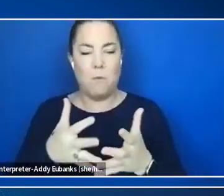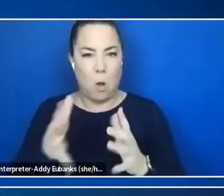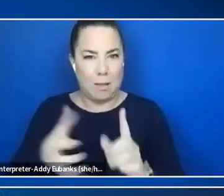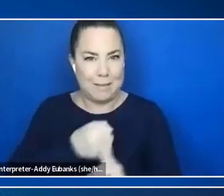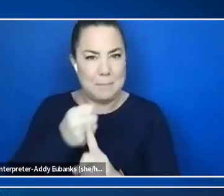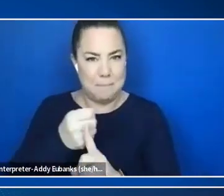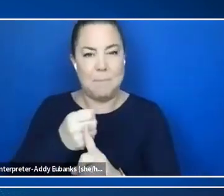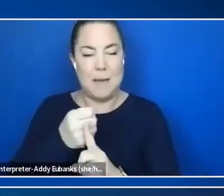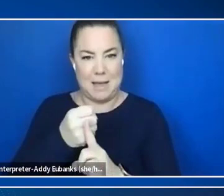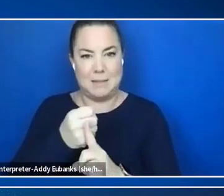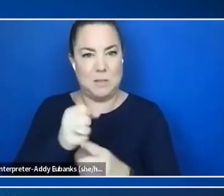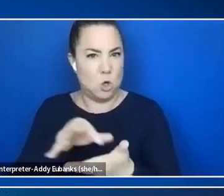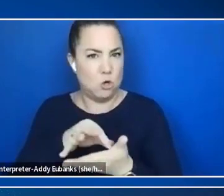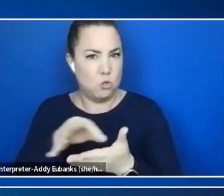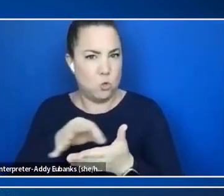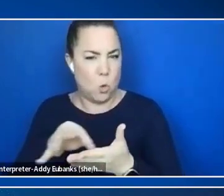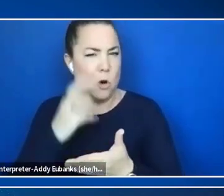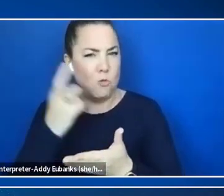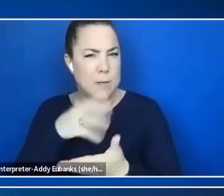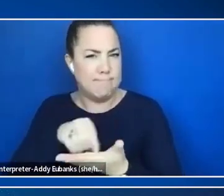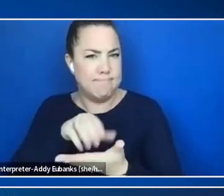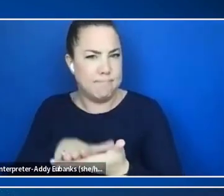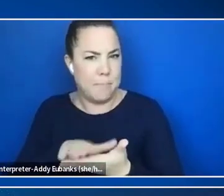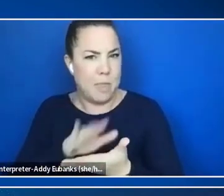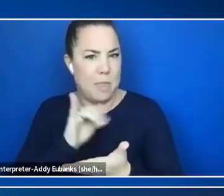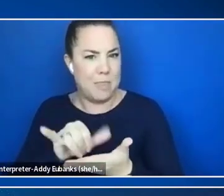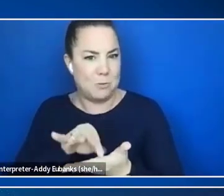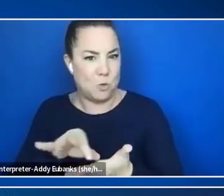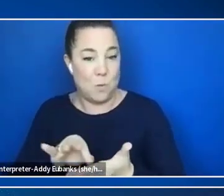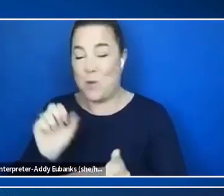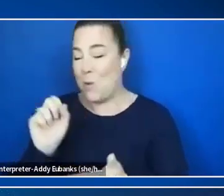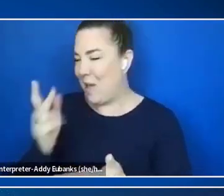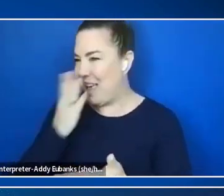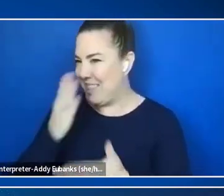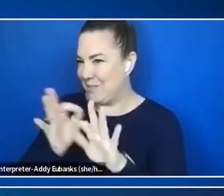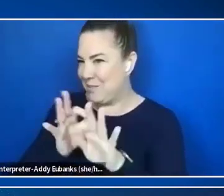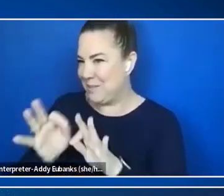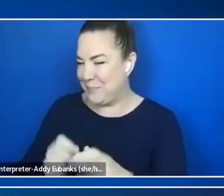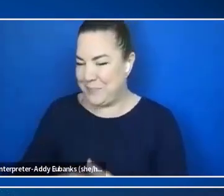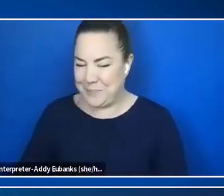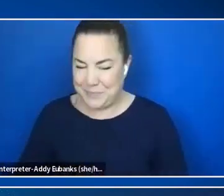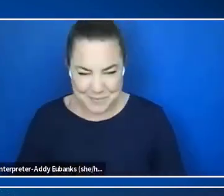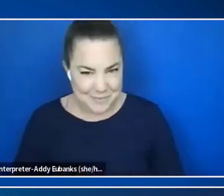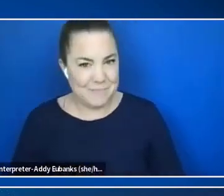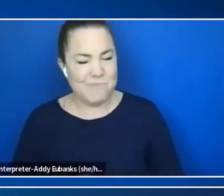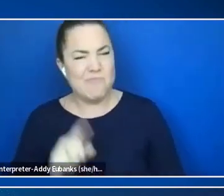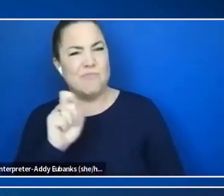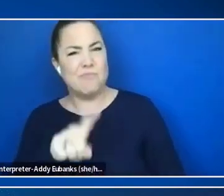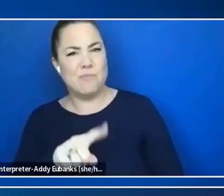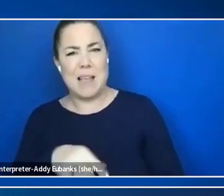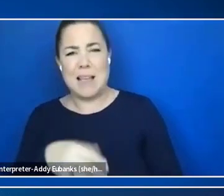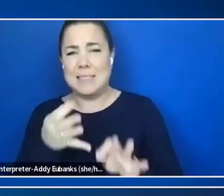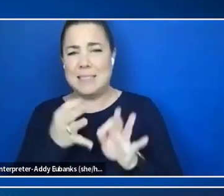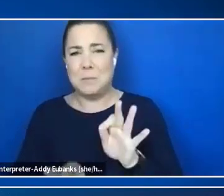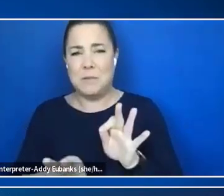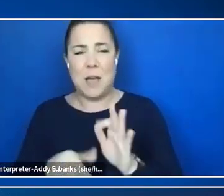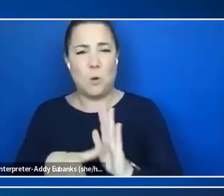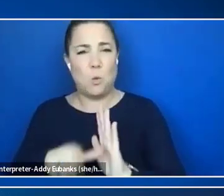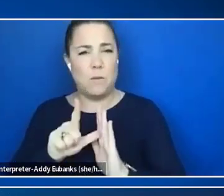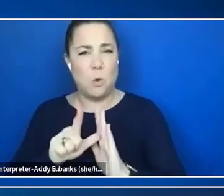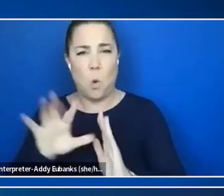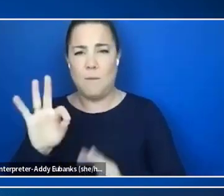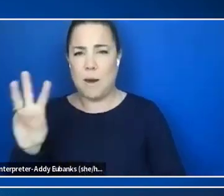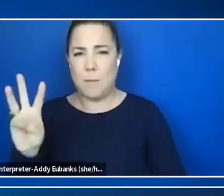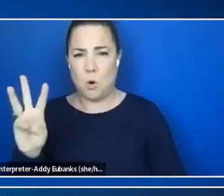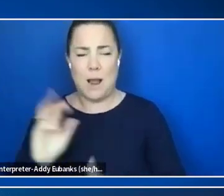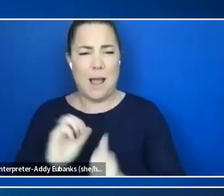issues. Thank you for driving that home. Okay. So how will the simplified review framework improve the